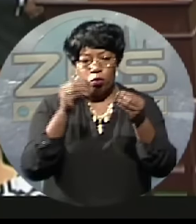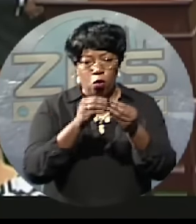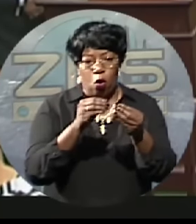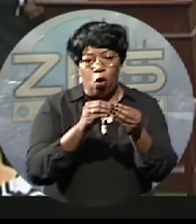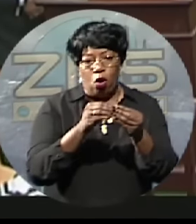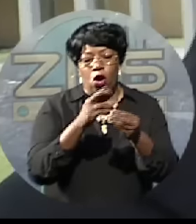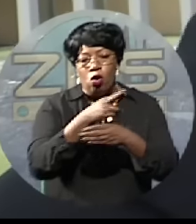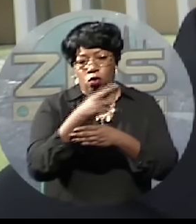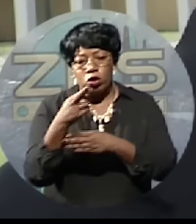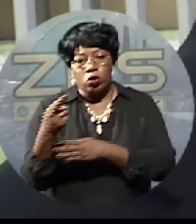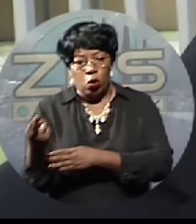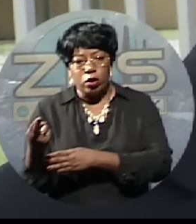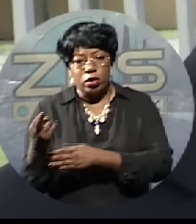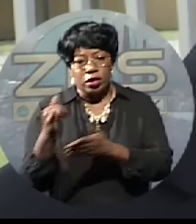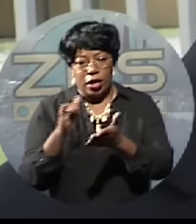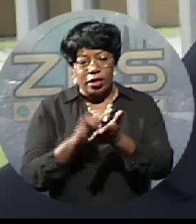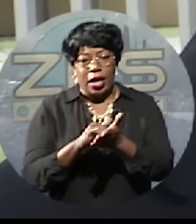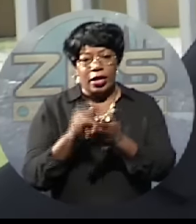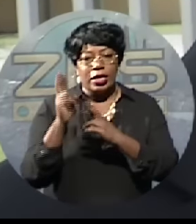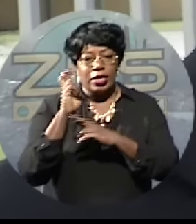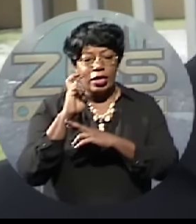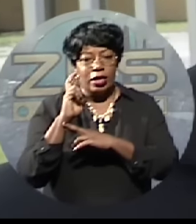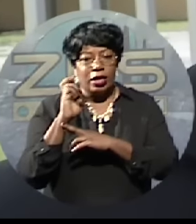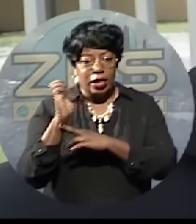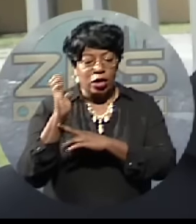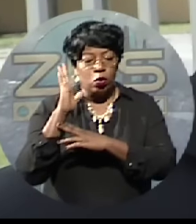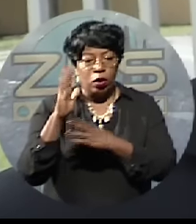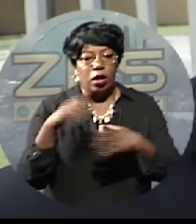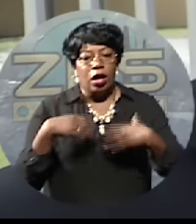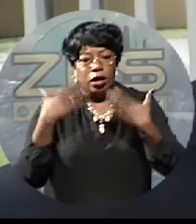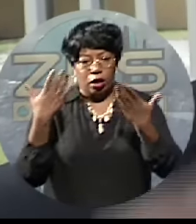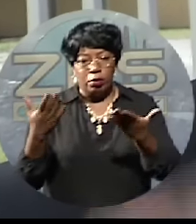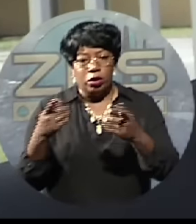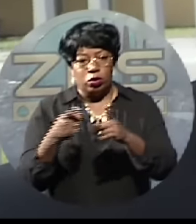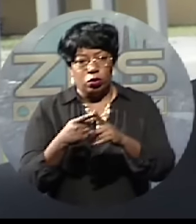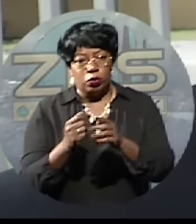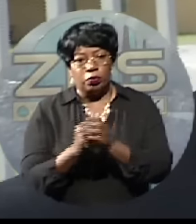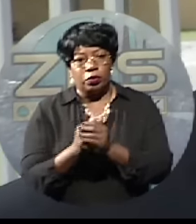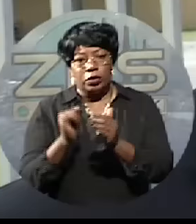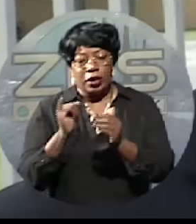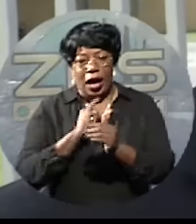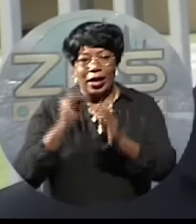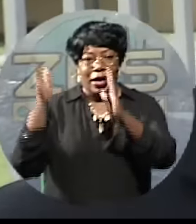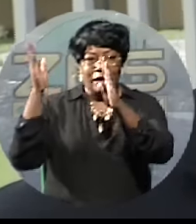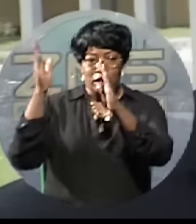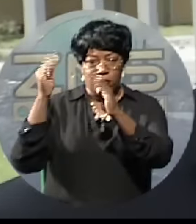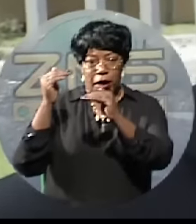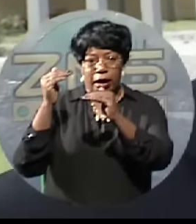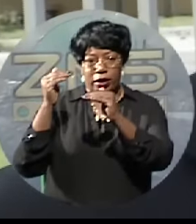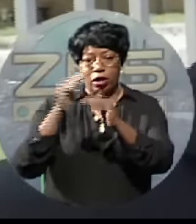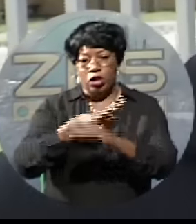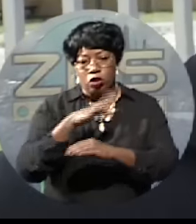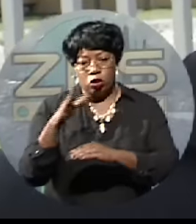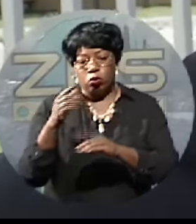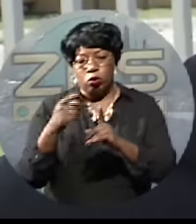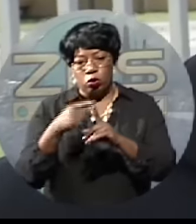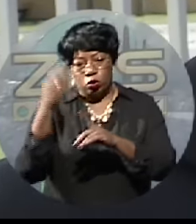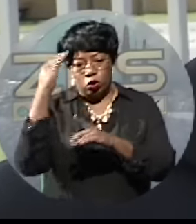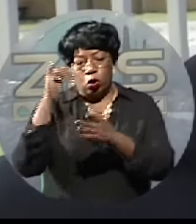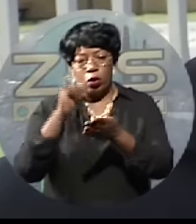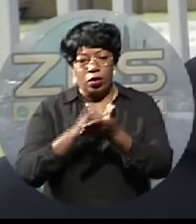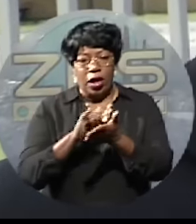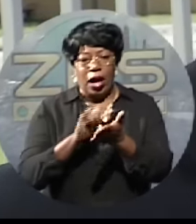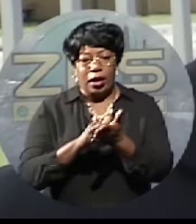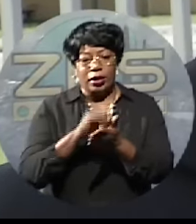resources, resources that he is prepared to commit. I expect children to be incentivized to know that the